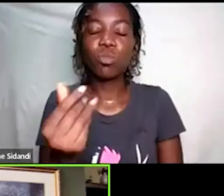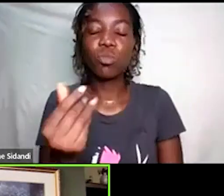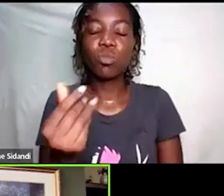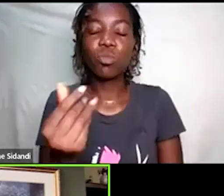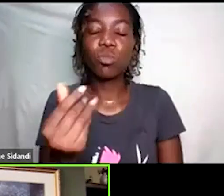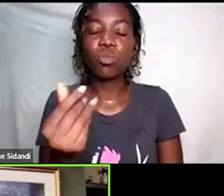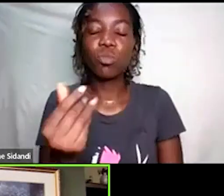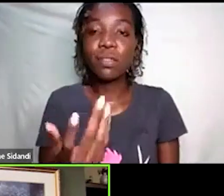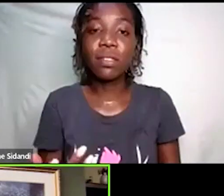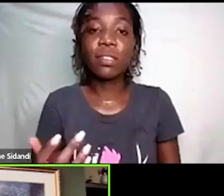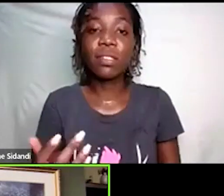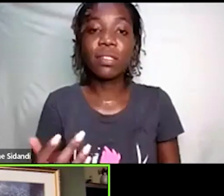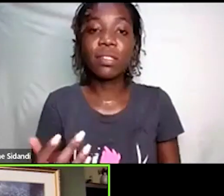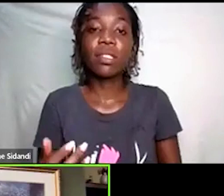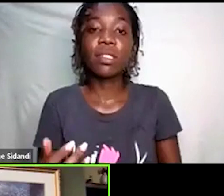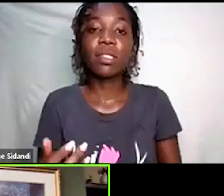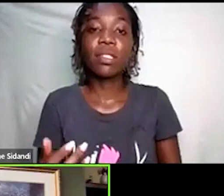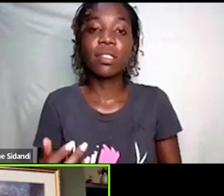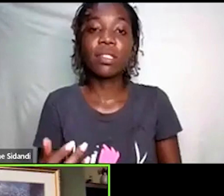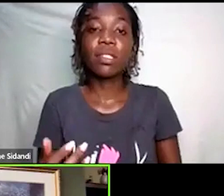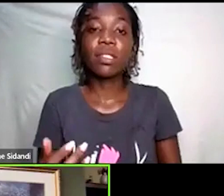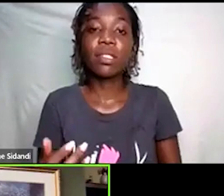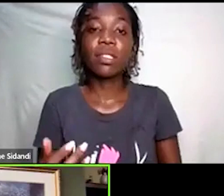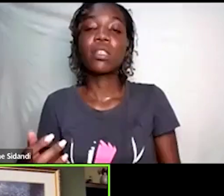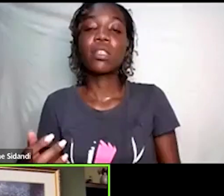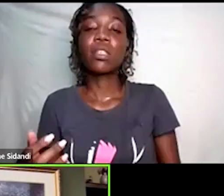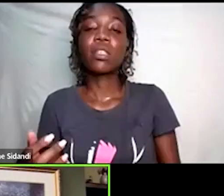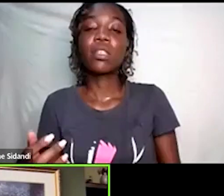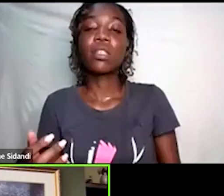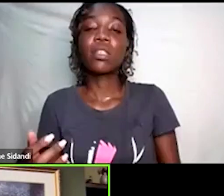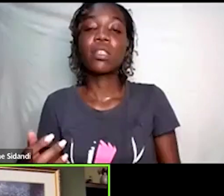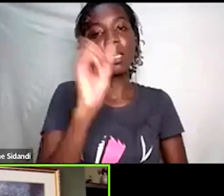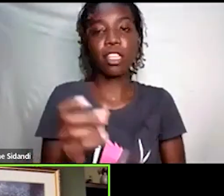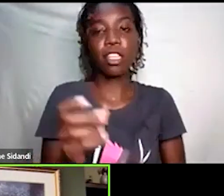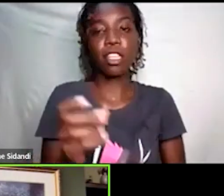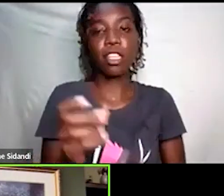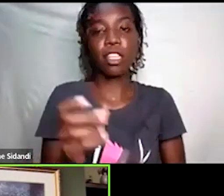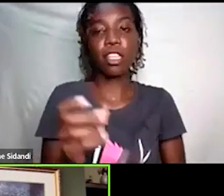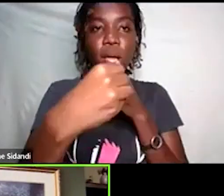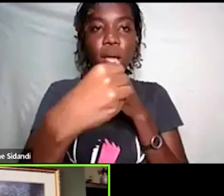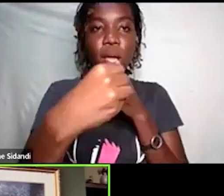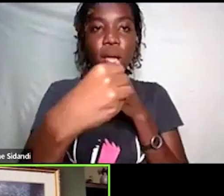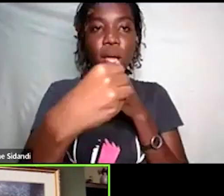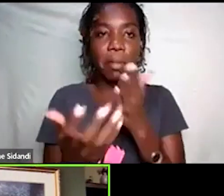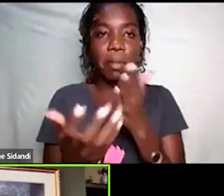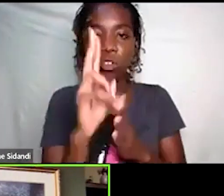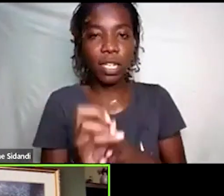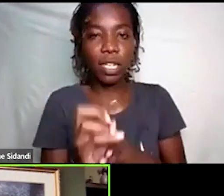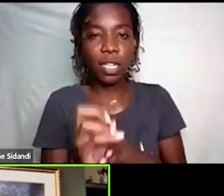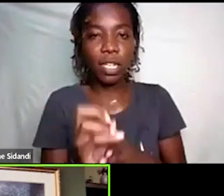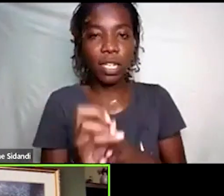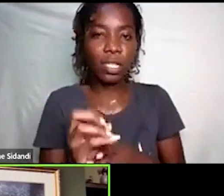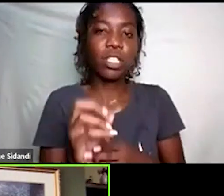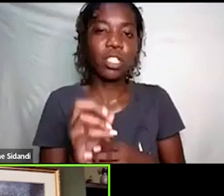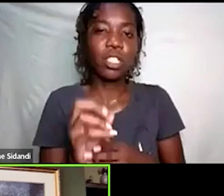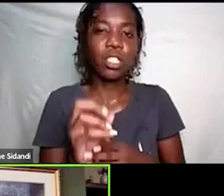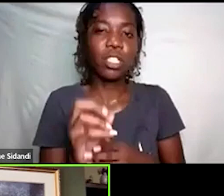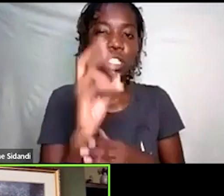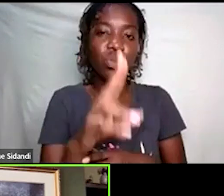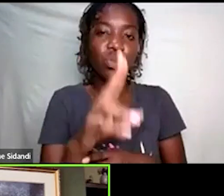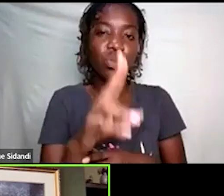on the currency. They're in US dollars. It's around 20 US dollars. How much is that in